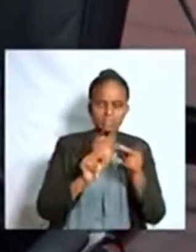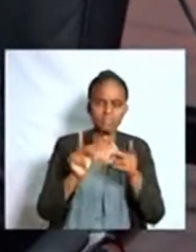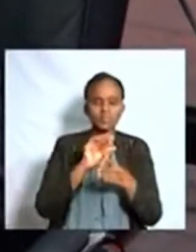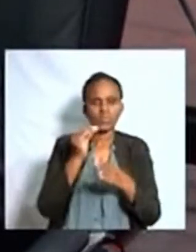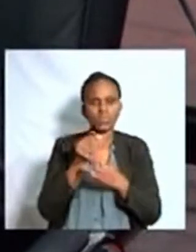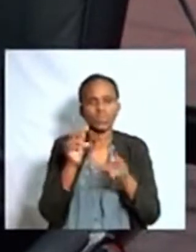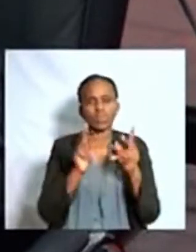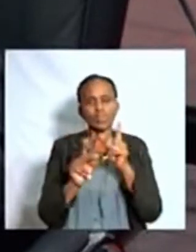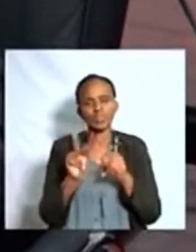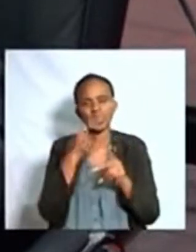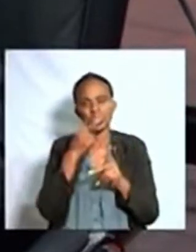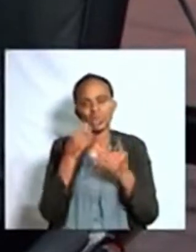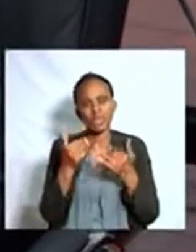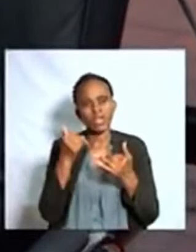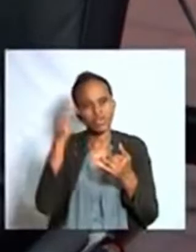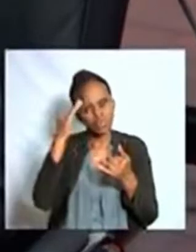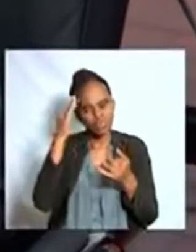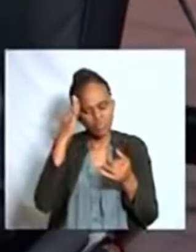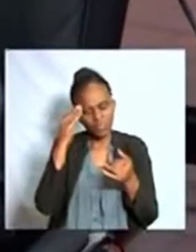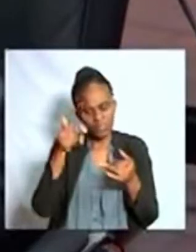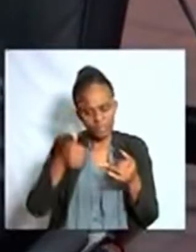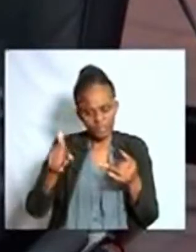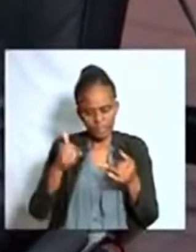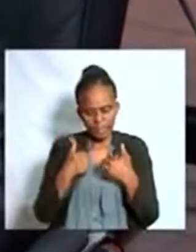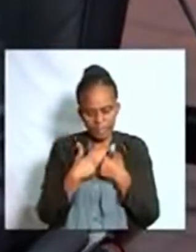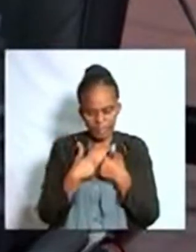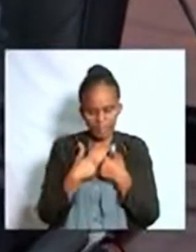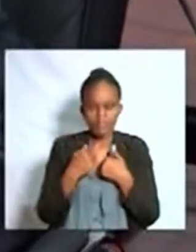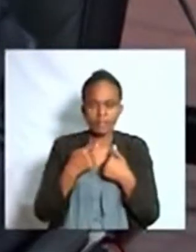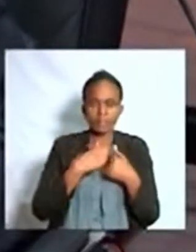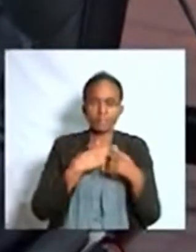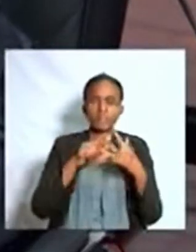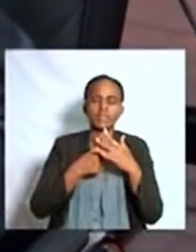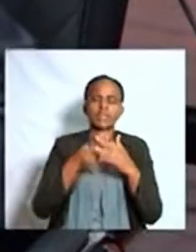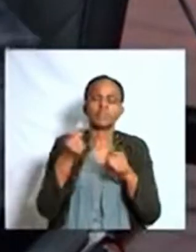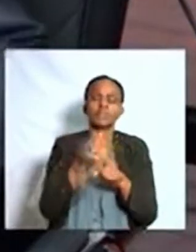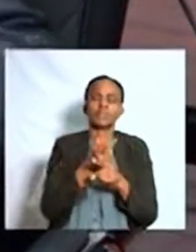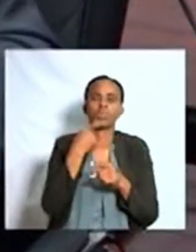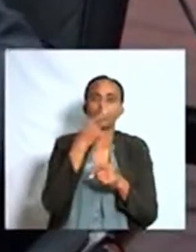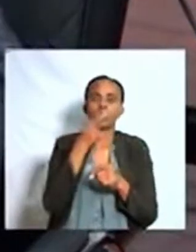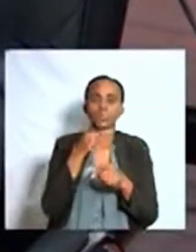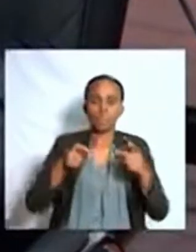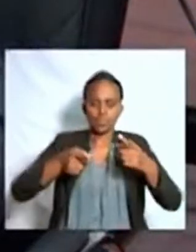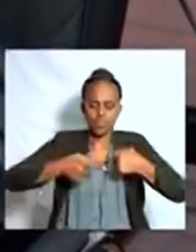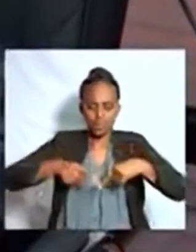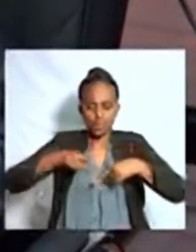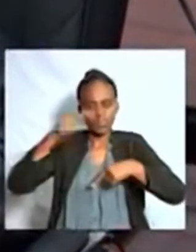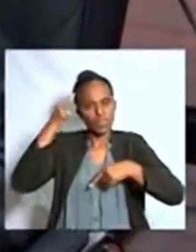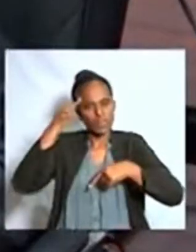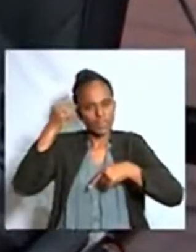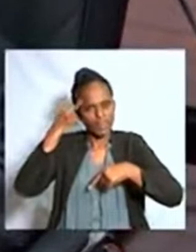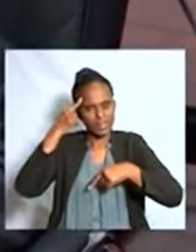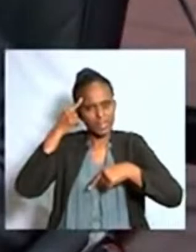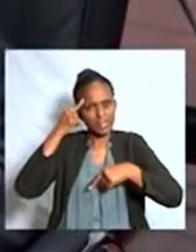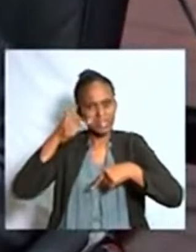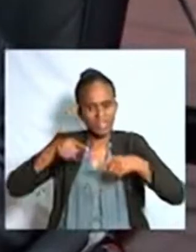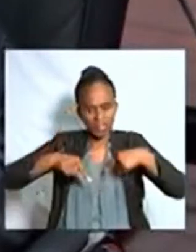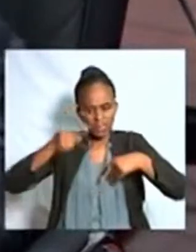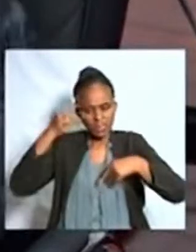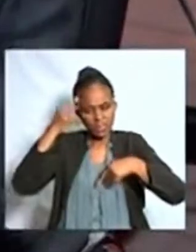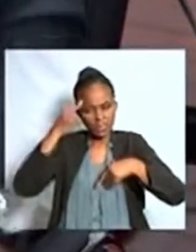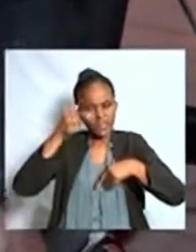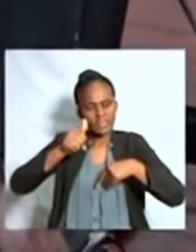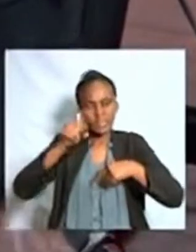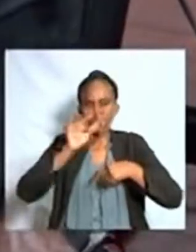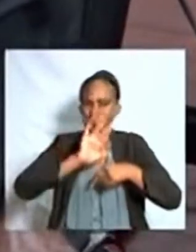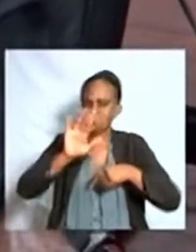people who know why they are there? I will start from the local government system itself. What